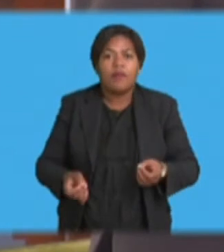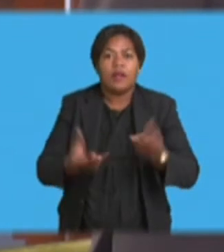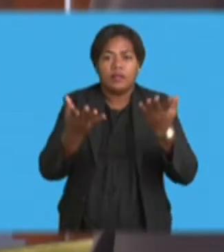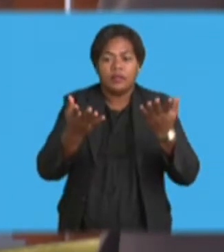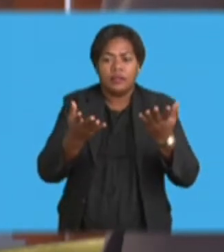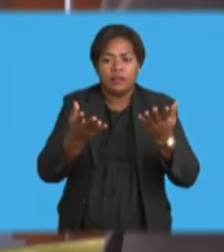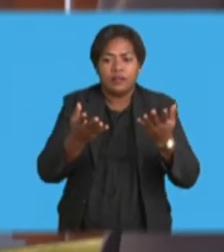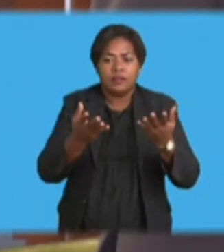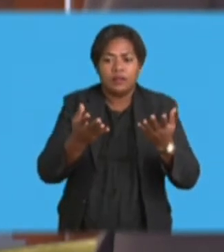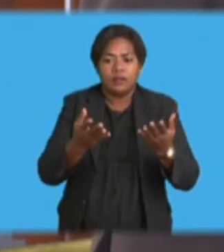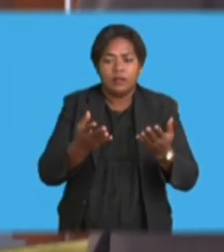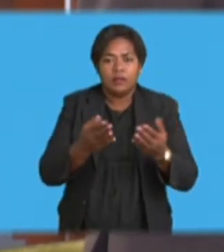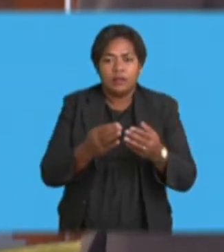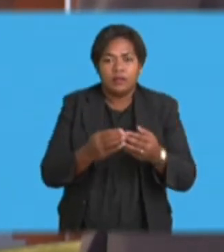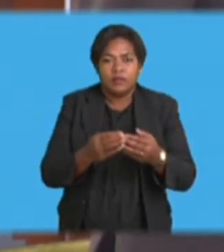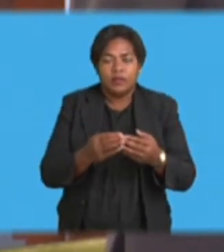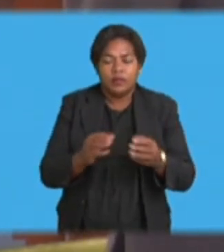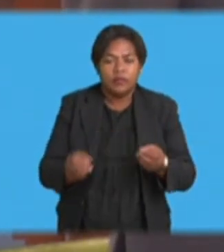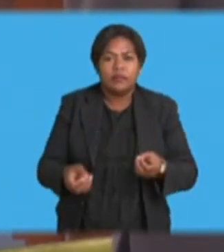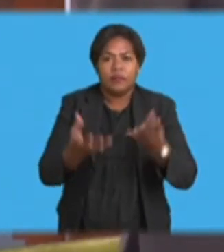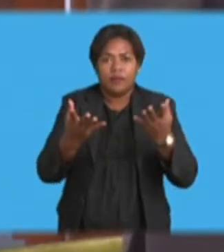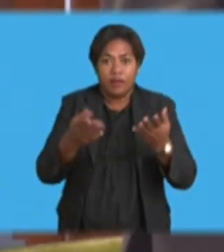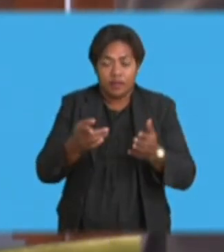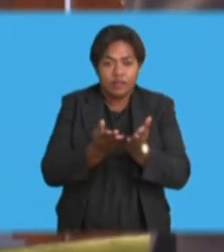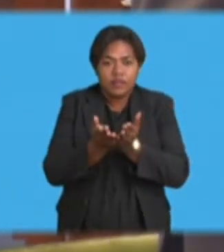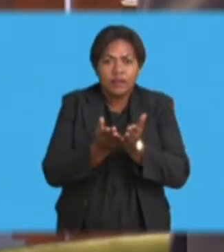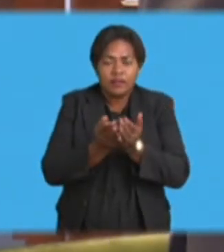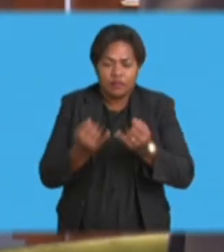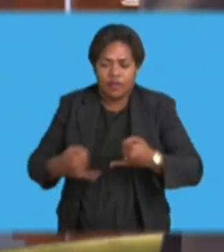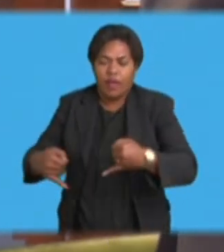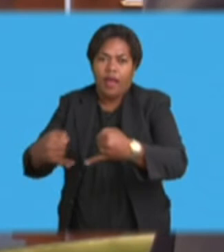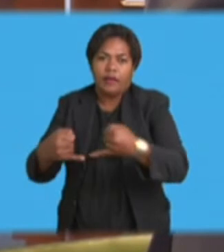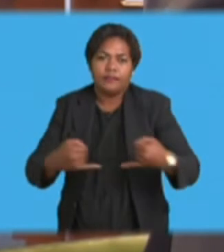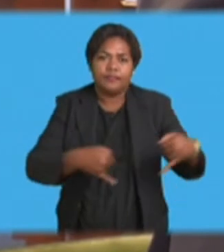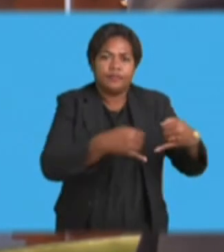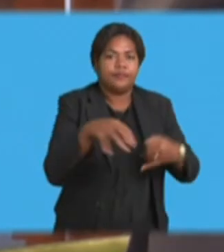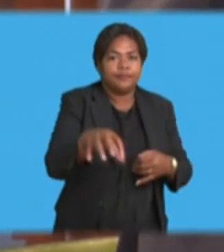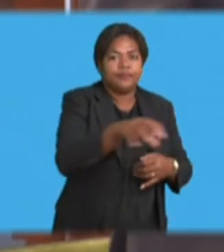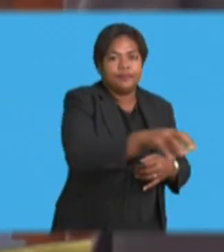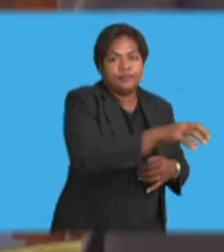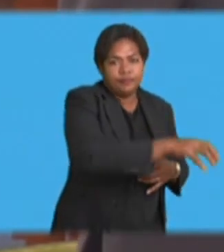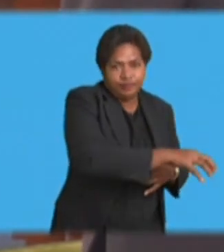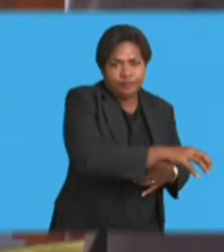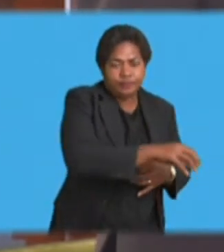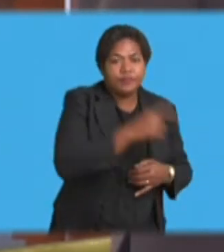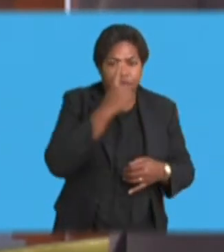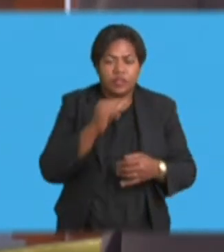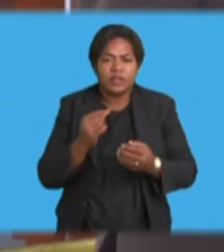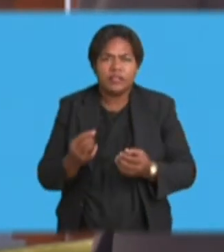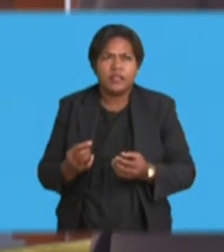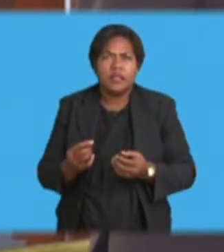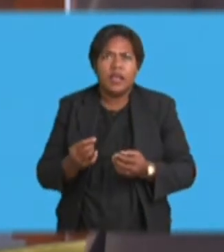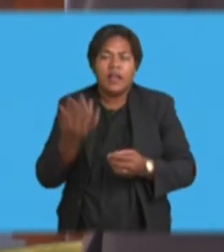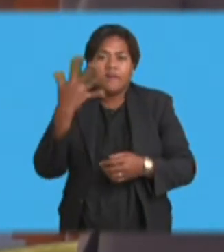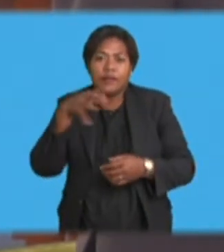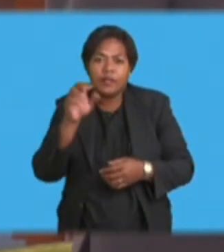operating room, recovery room, and consultation room. It can carry up to 56